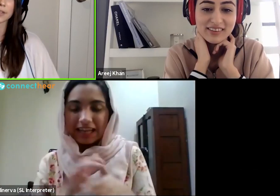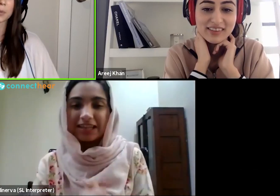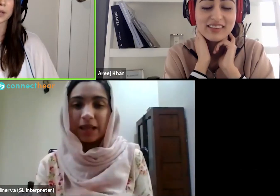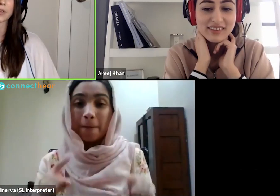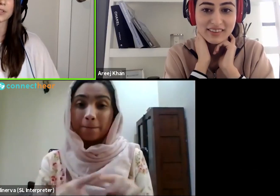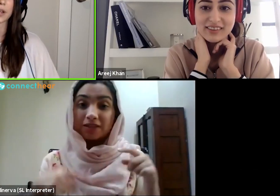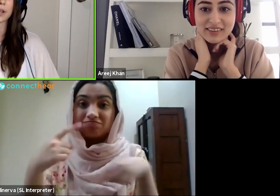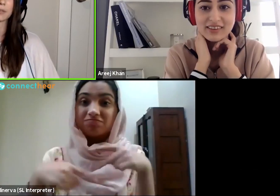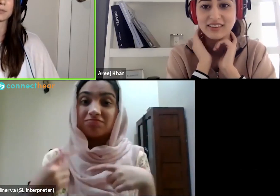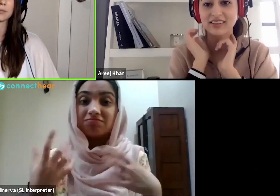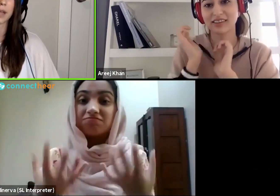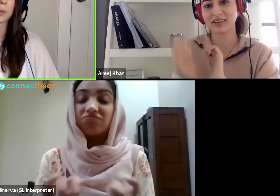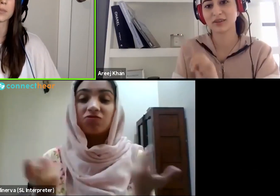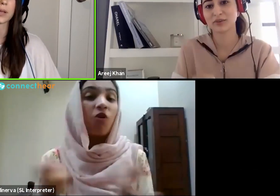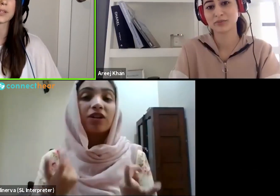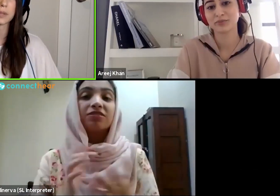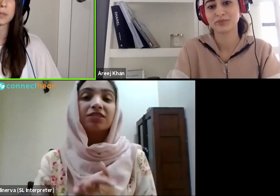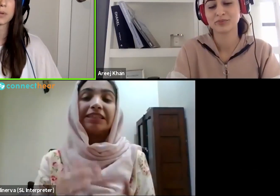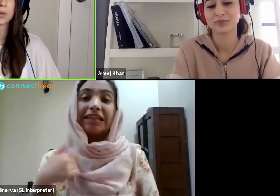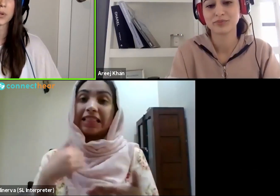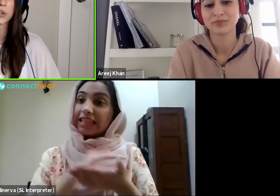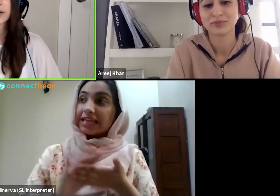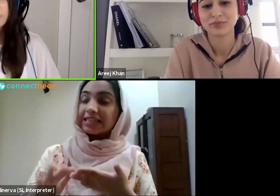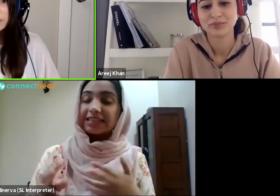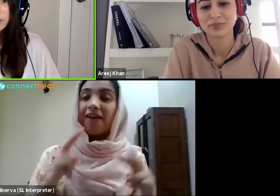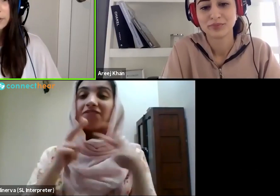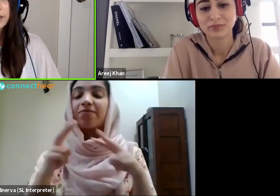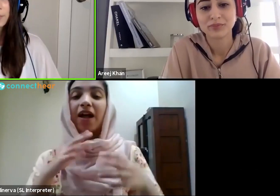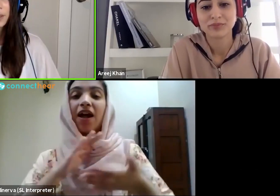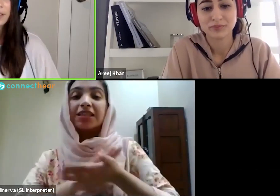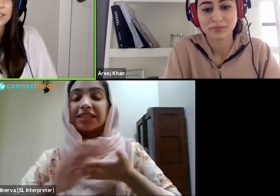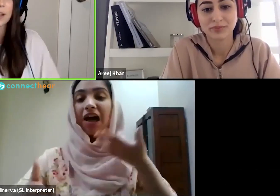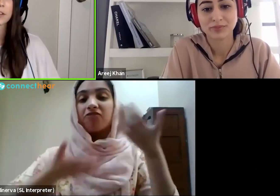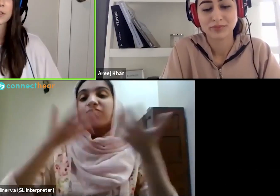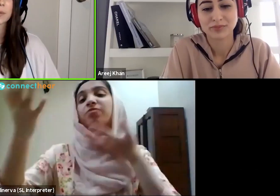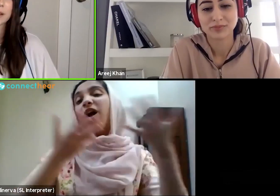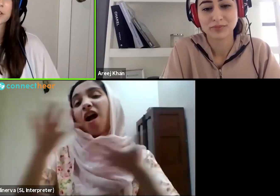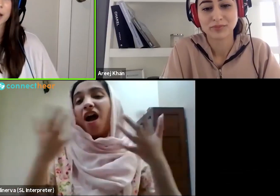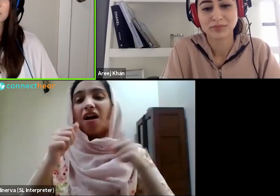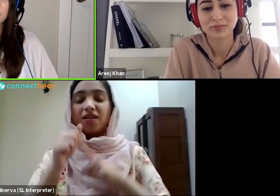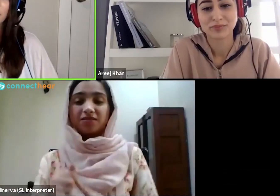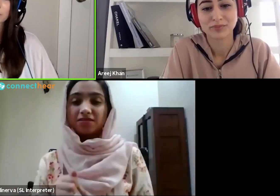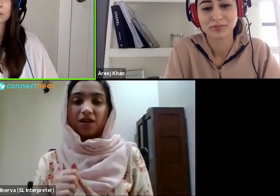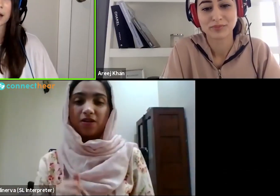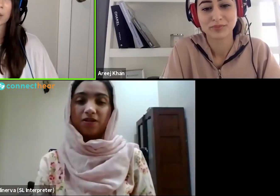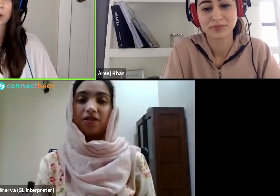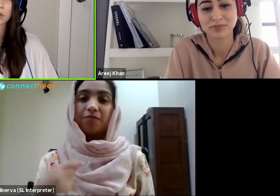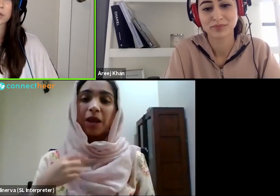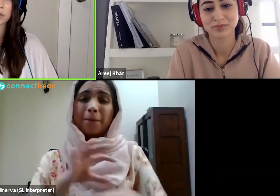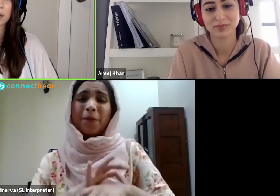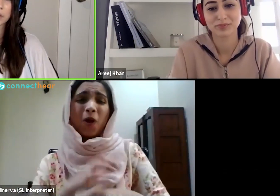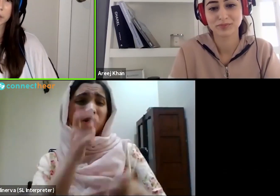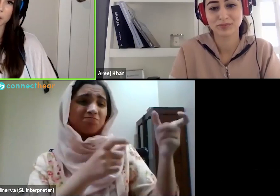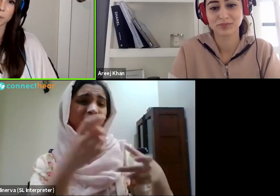sense, just helps understand and help explain to people who are hearing, especially. So that's something I use because my patients ask me often how it